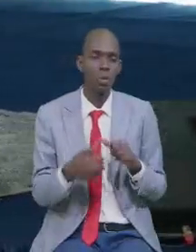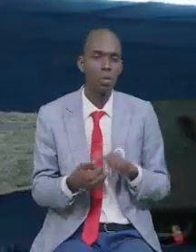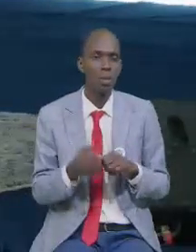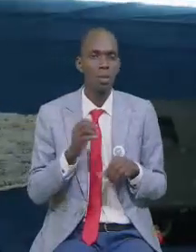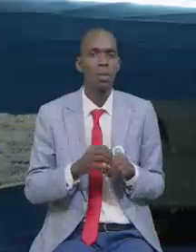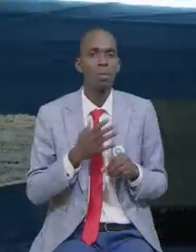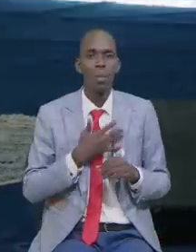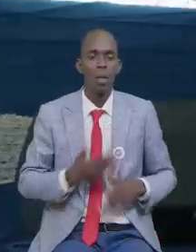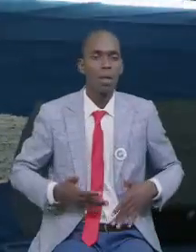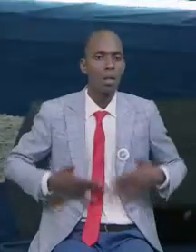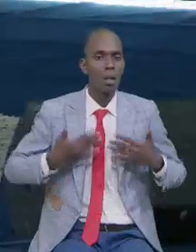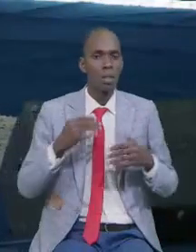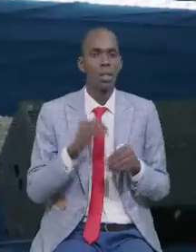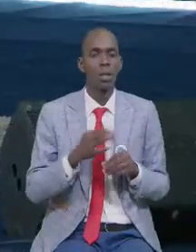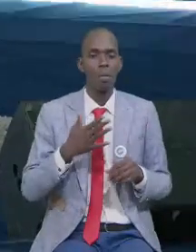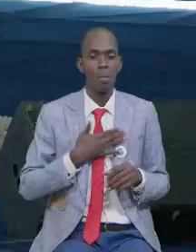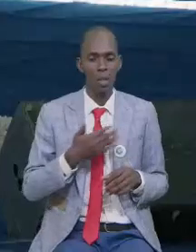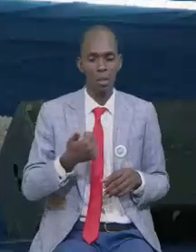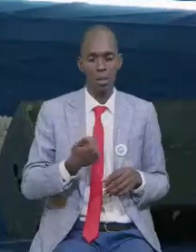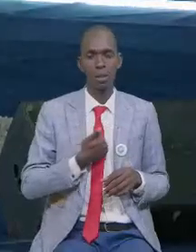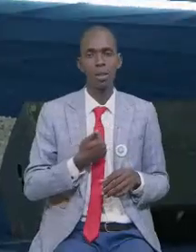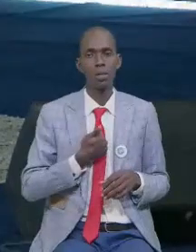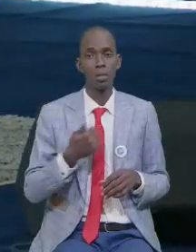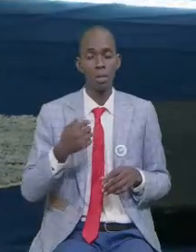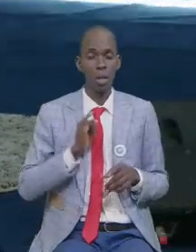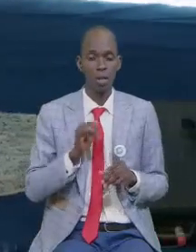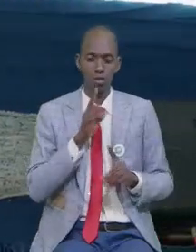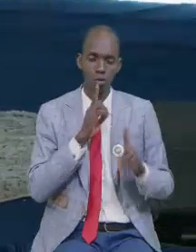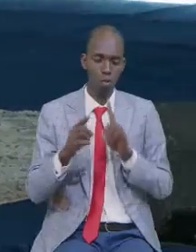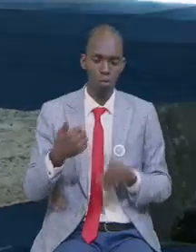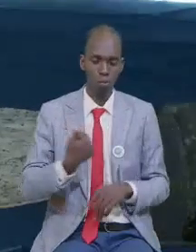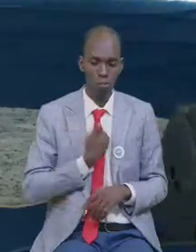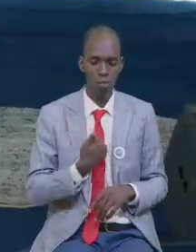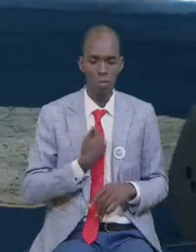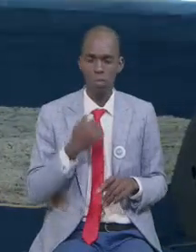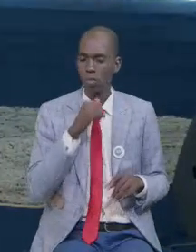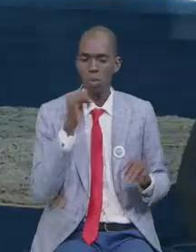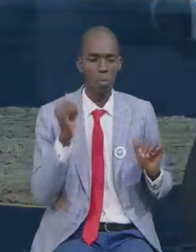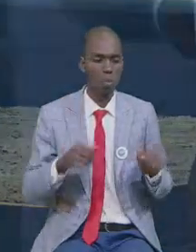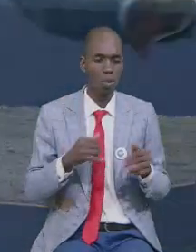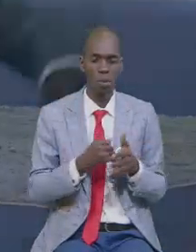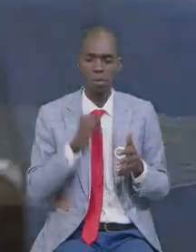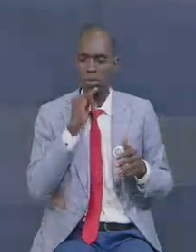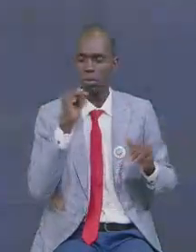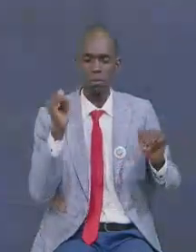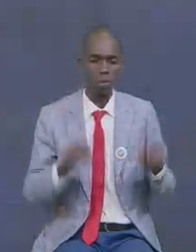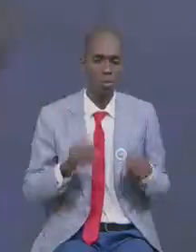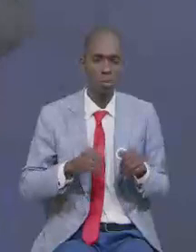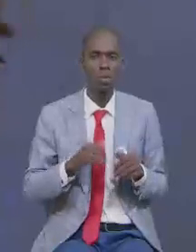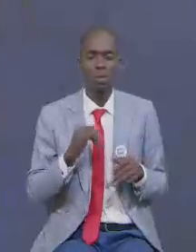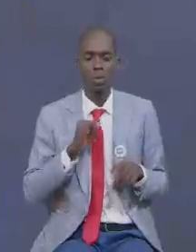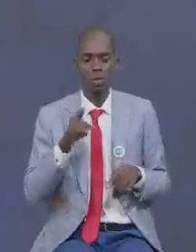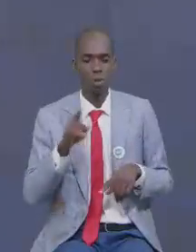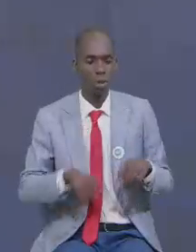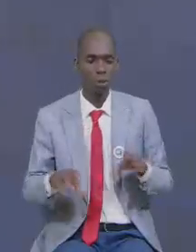in my life, in my self-talk. I talk to myself, impossible, impossible. You cannot do that.